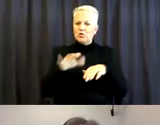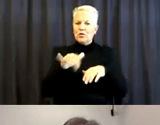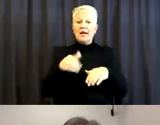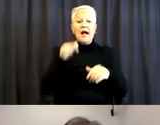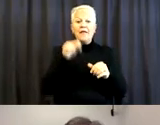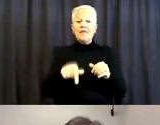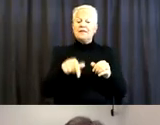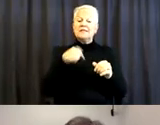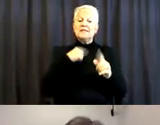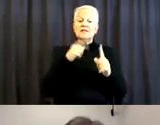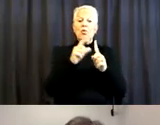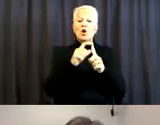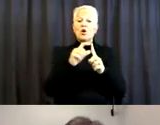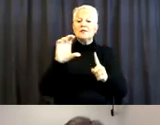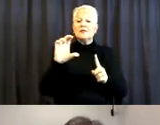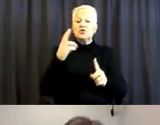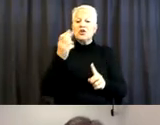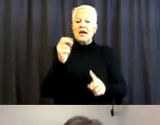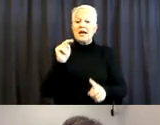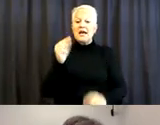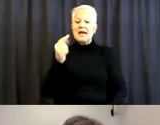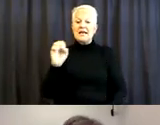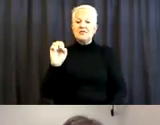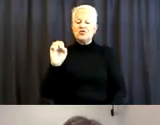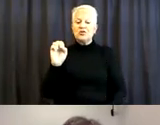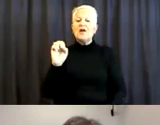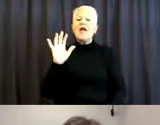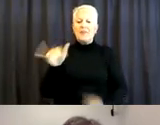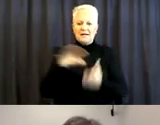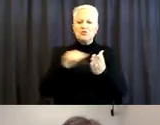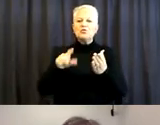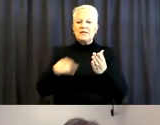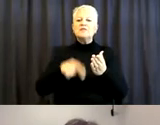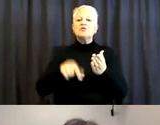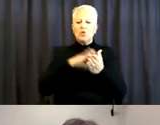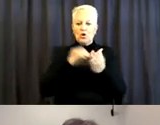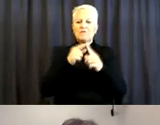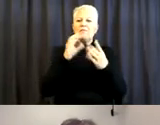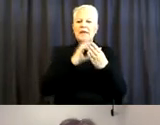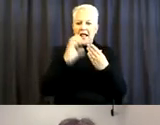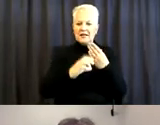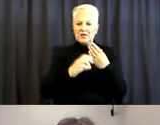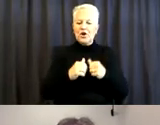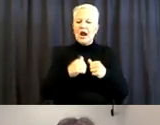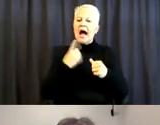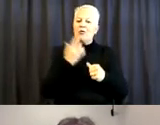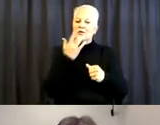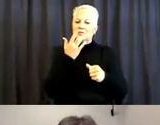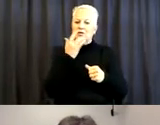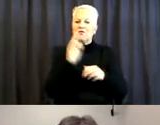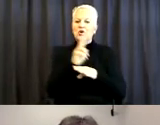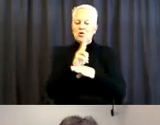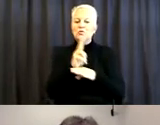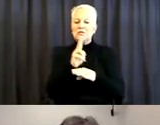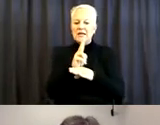it was the word change that we felt this student needed to have in the calendar. And so I always prefer